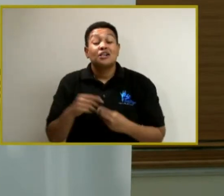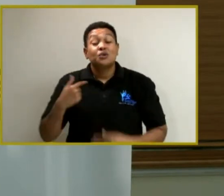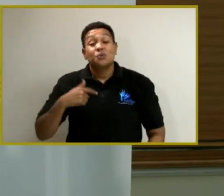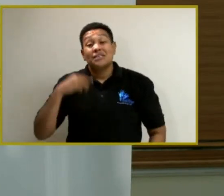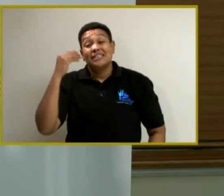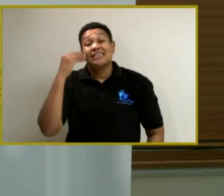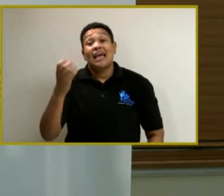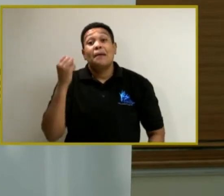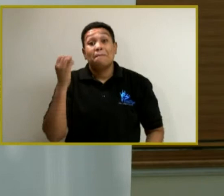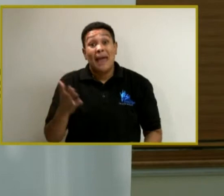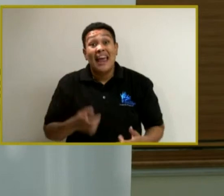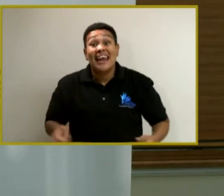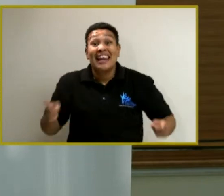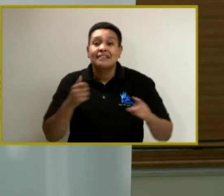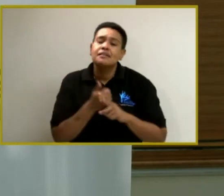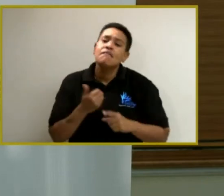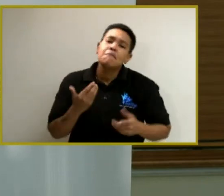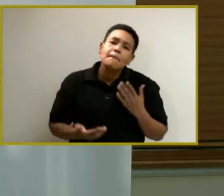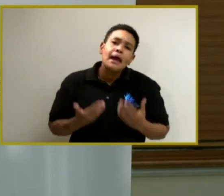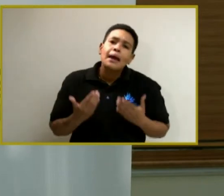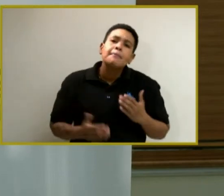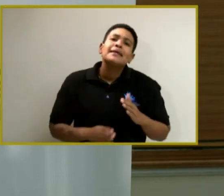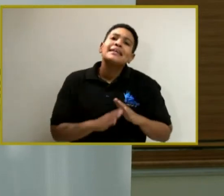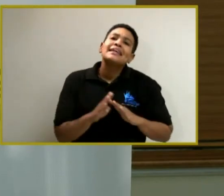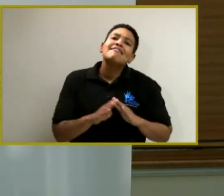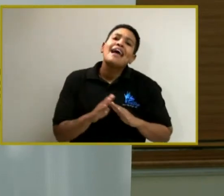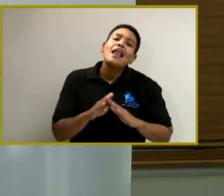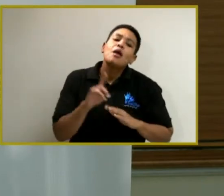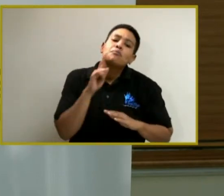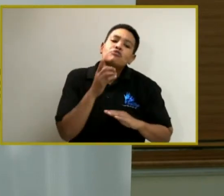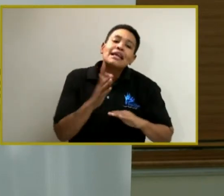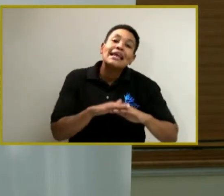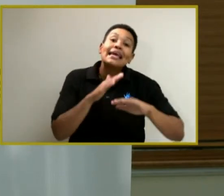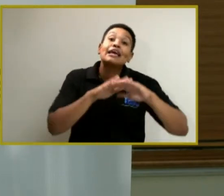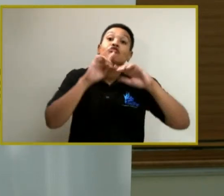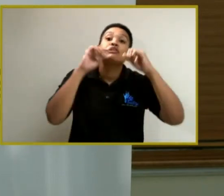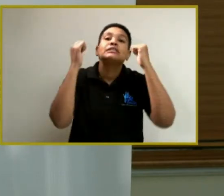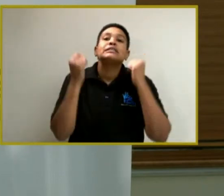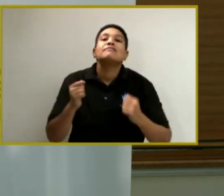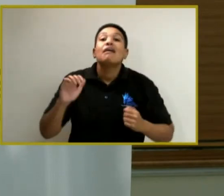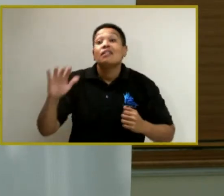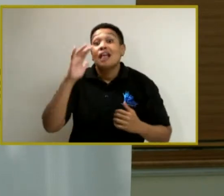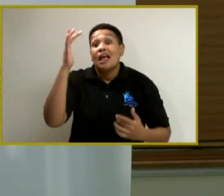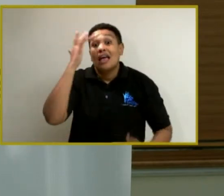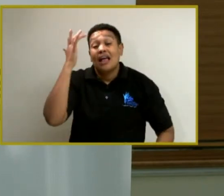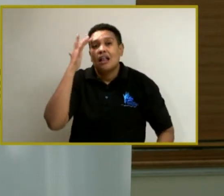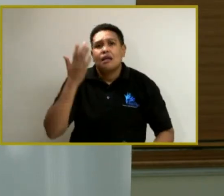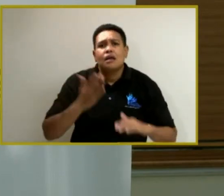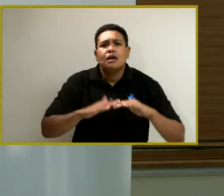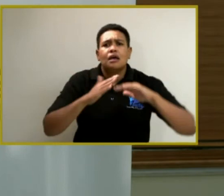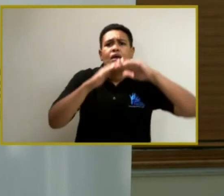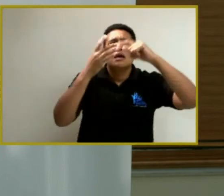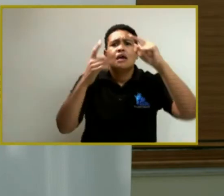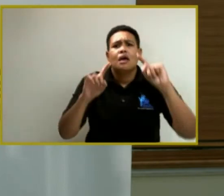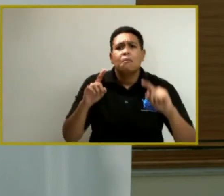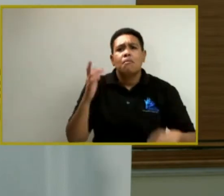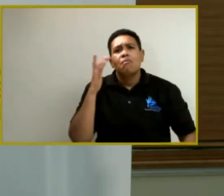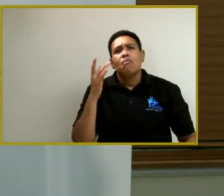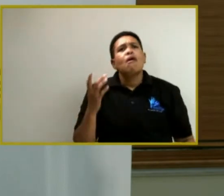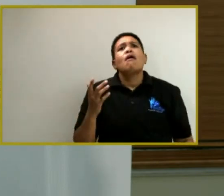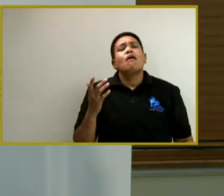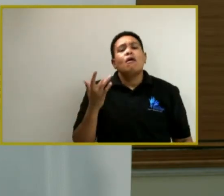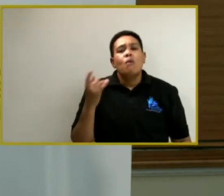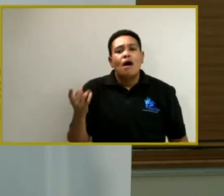many of them may develop increased severity of their illnesses because of the fact that they